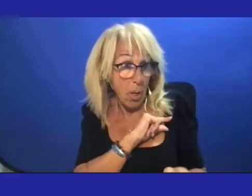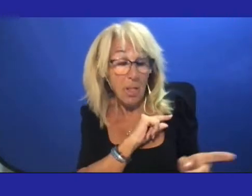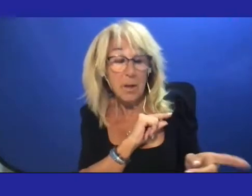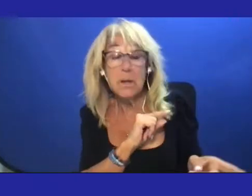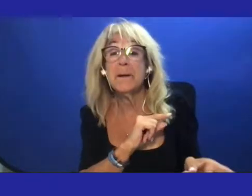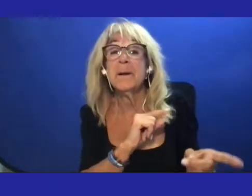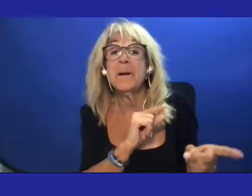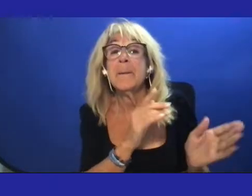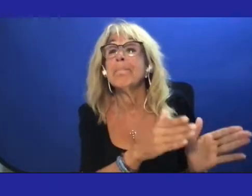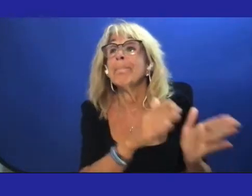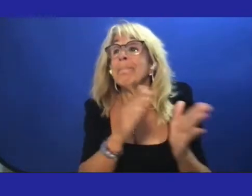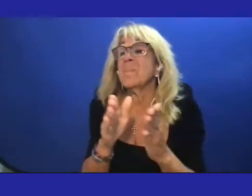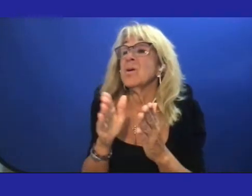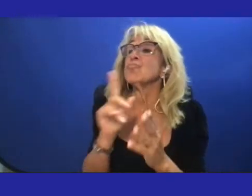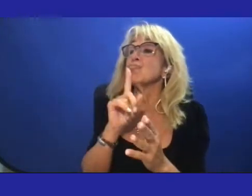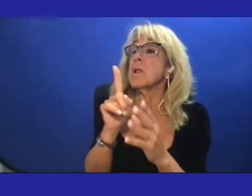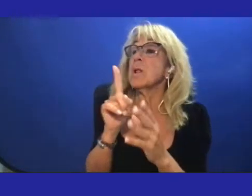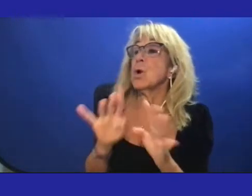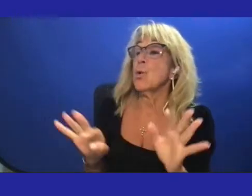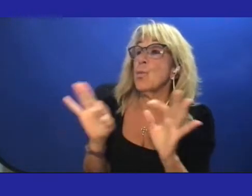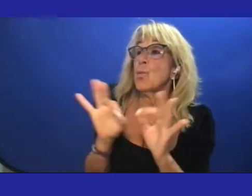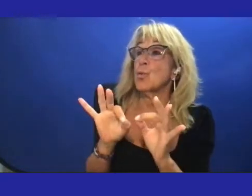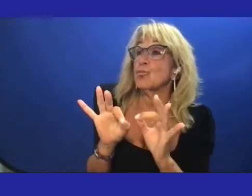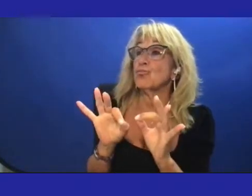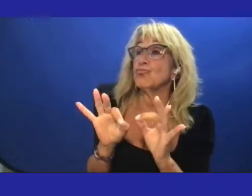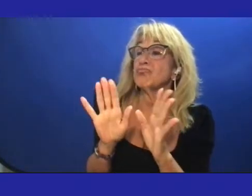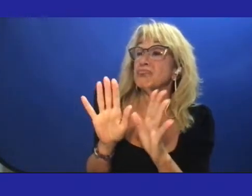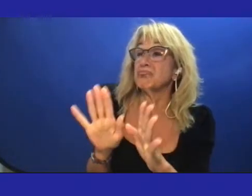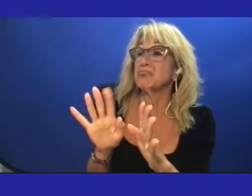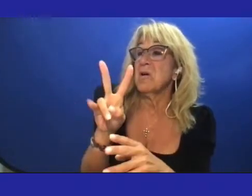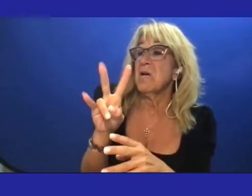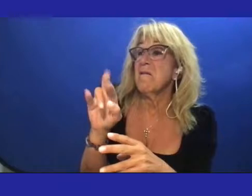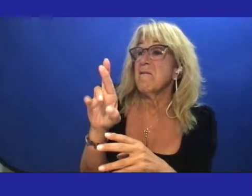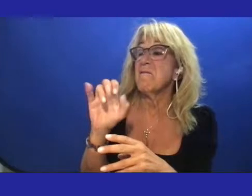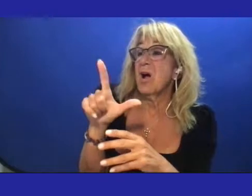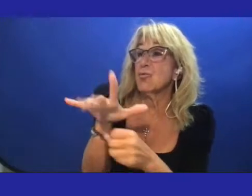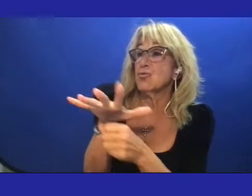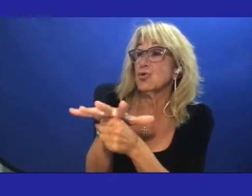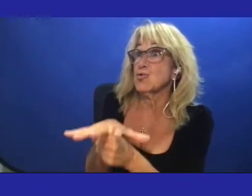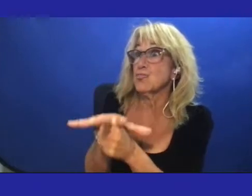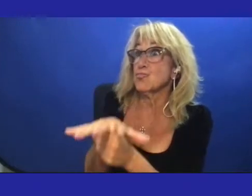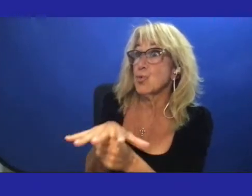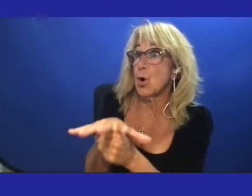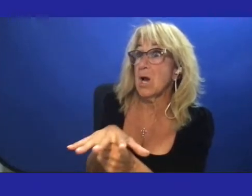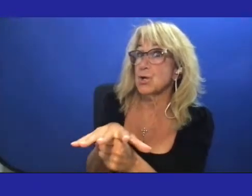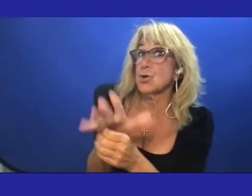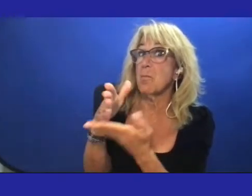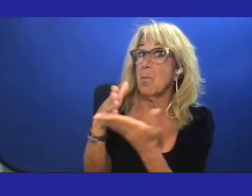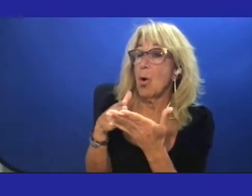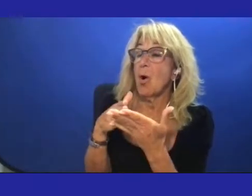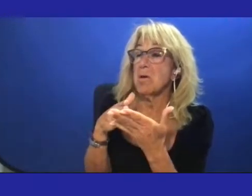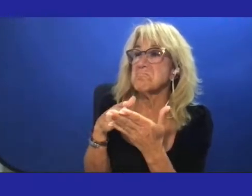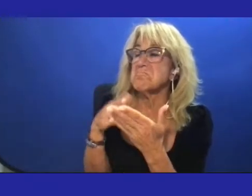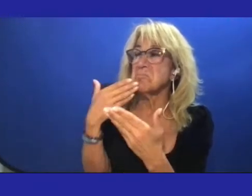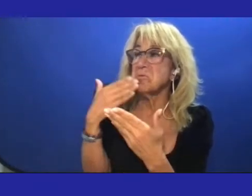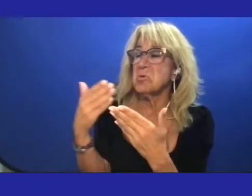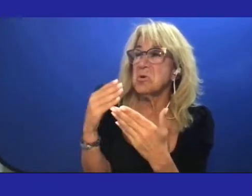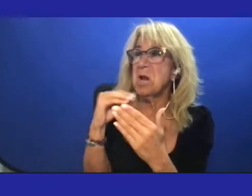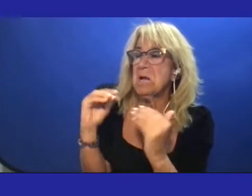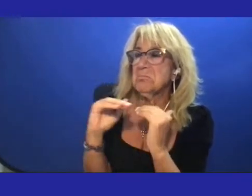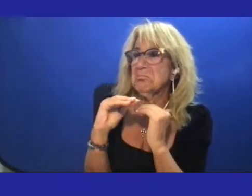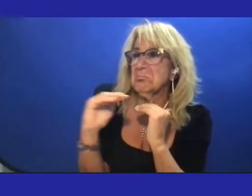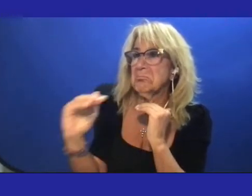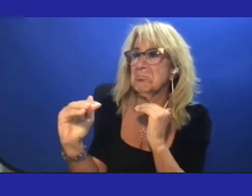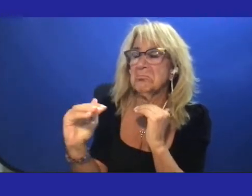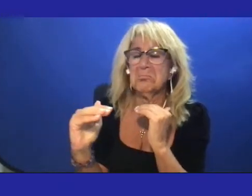really importantly on the viral suppression aspect. We've been doing well there, and we were able to sustain it. So very proud to report that we continue